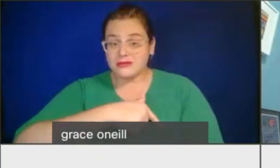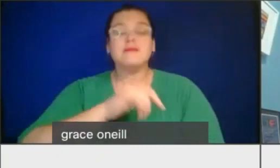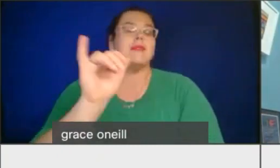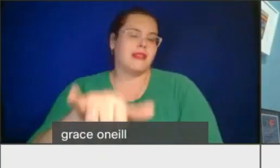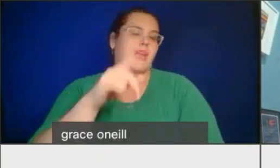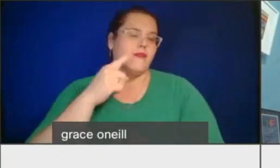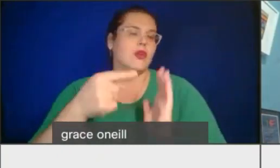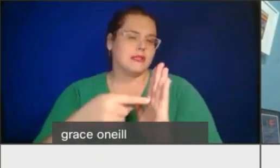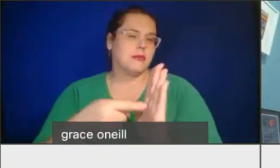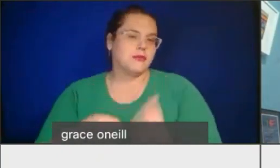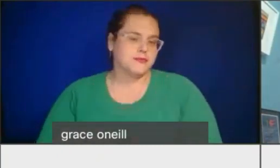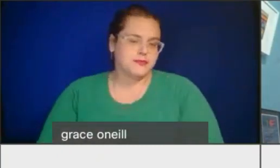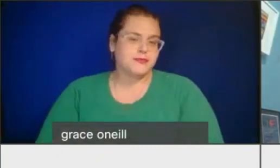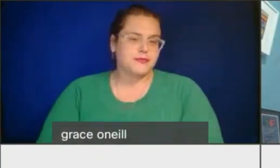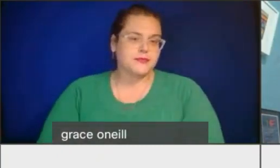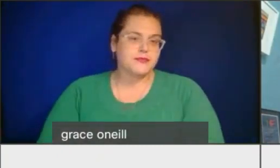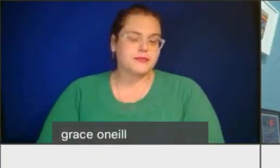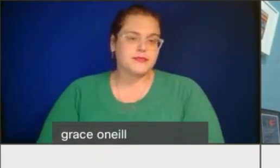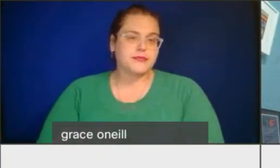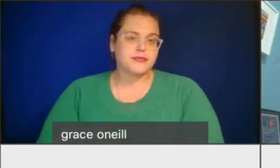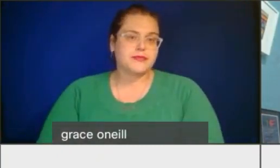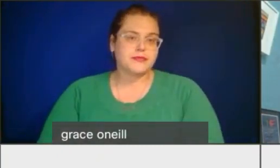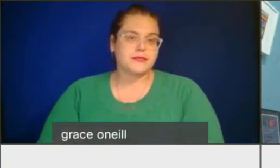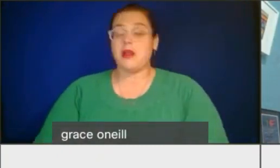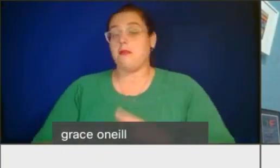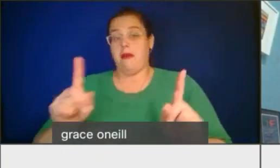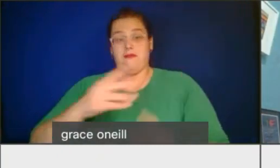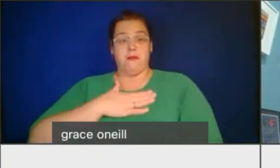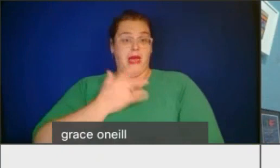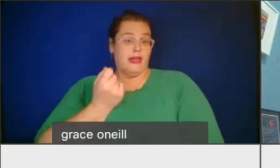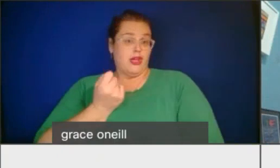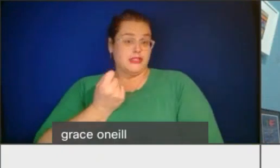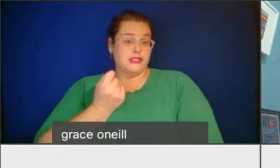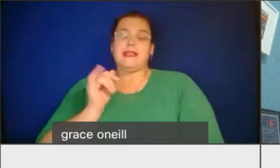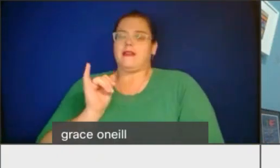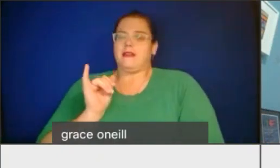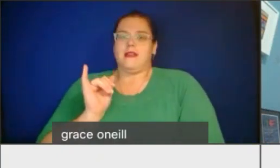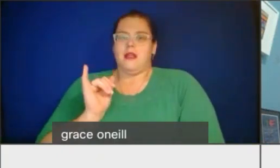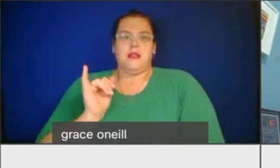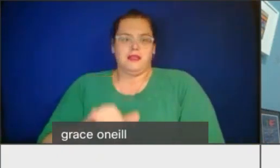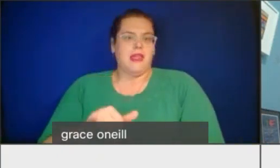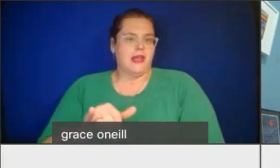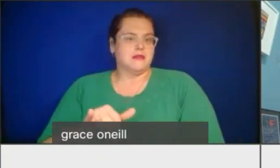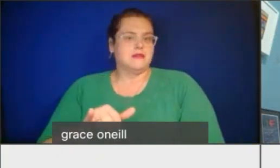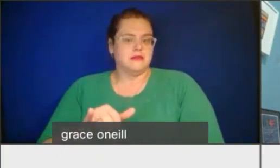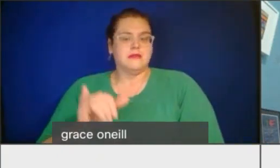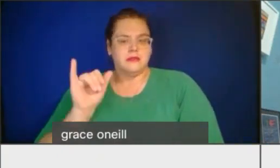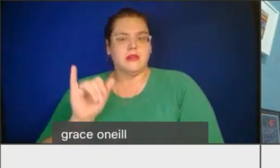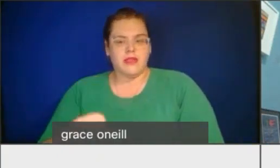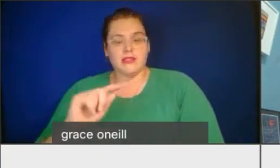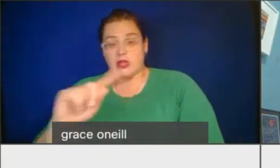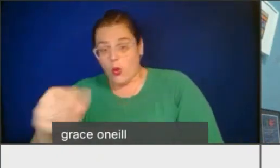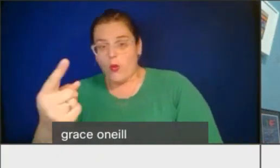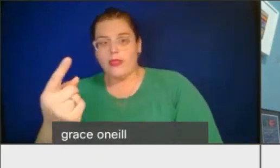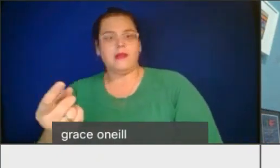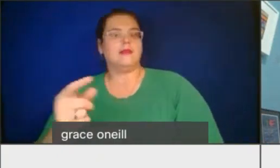But my understanding is that's as far as that change in the sort of definition of fully vaccinated